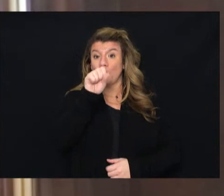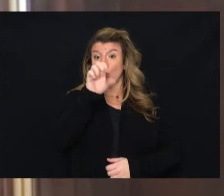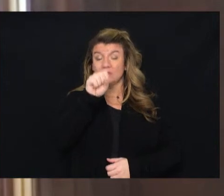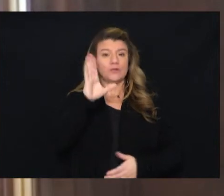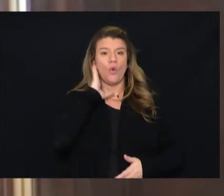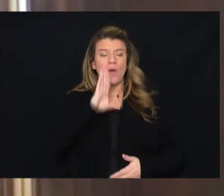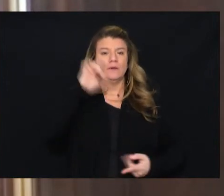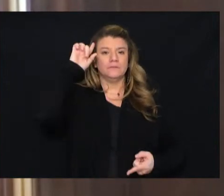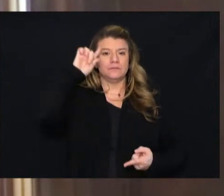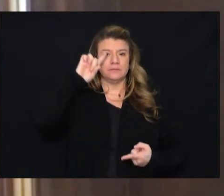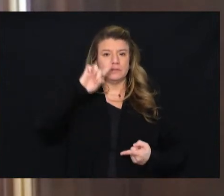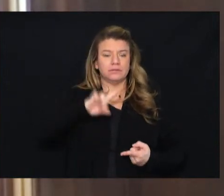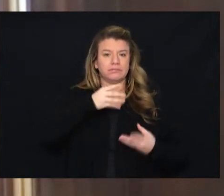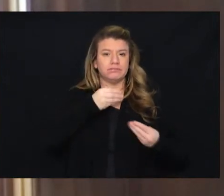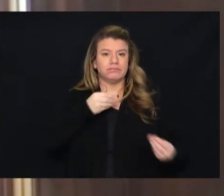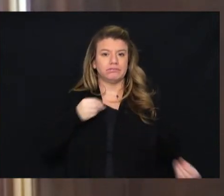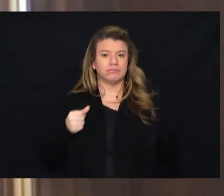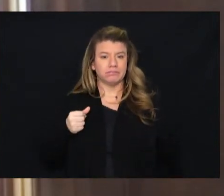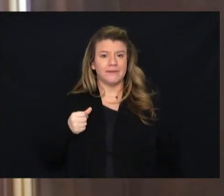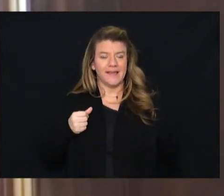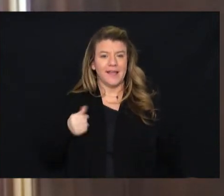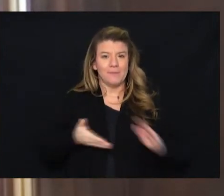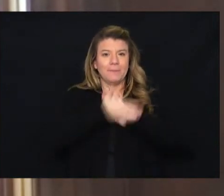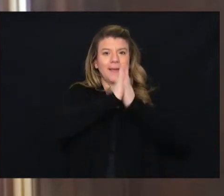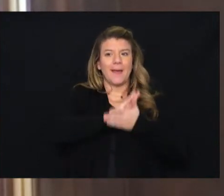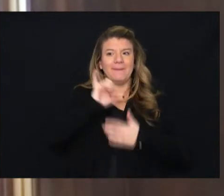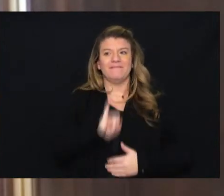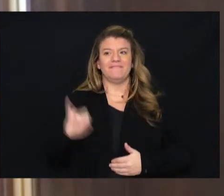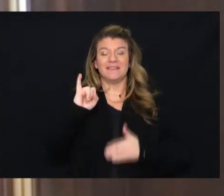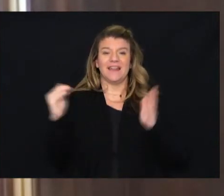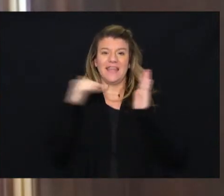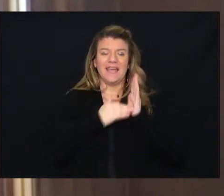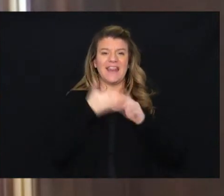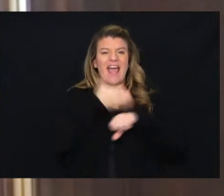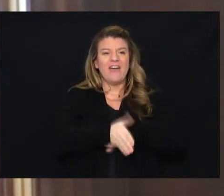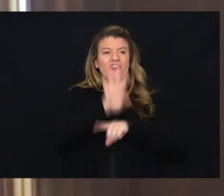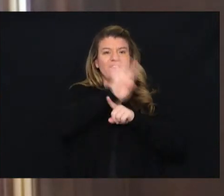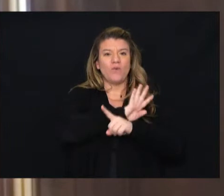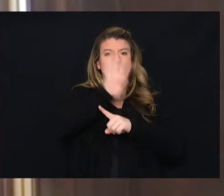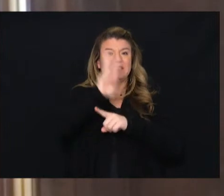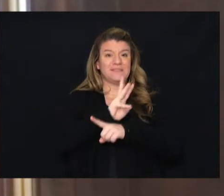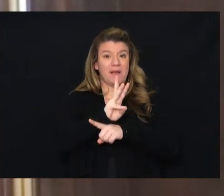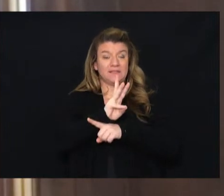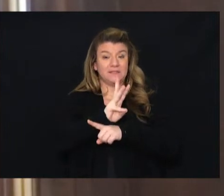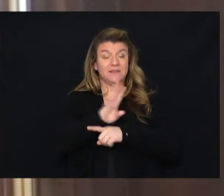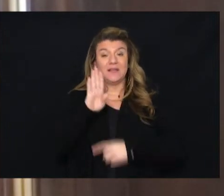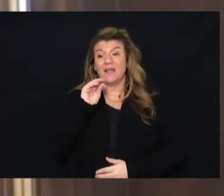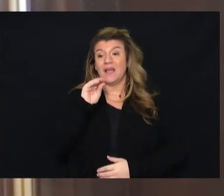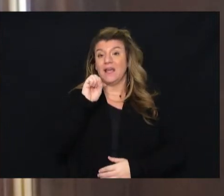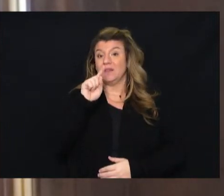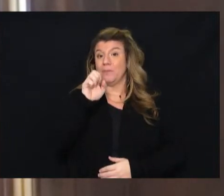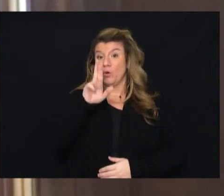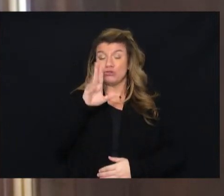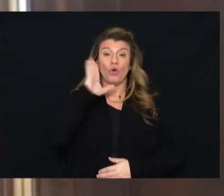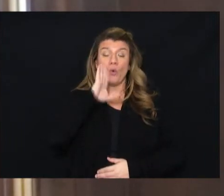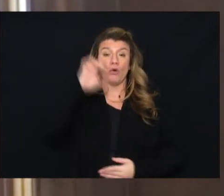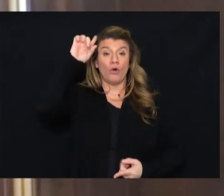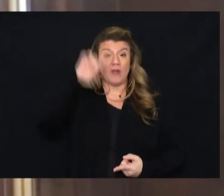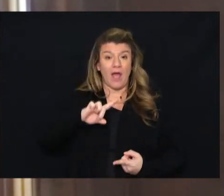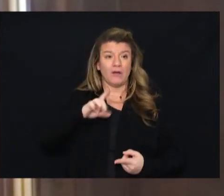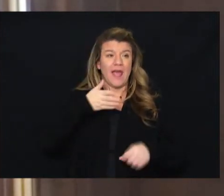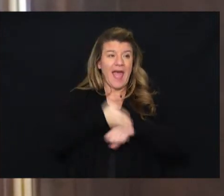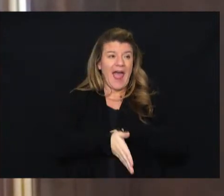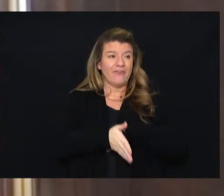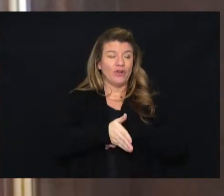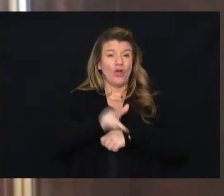lose potency when it comes to reinfection after about 4 to 6 months. and the booster loses potency after